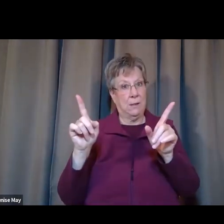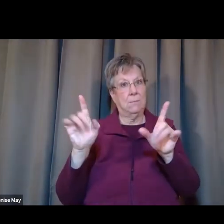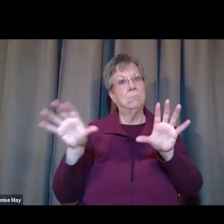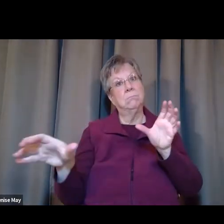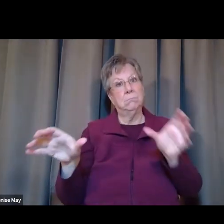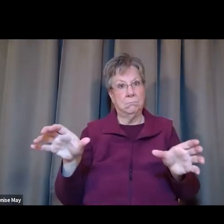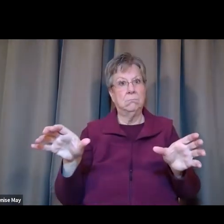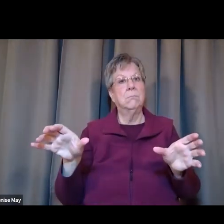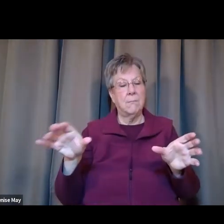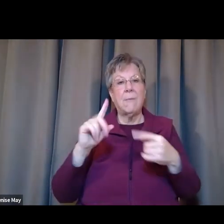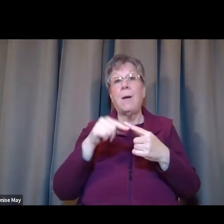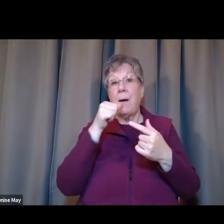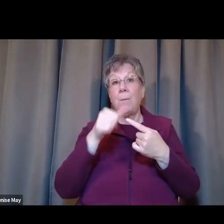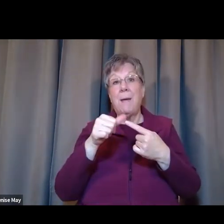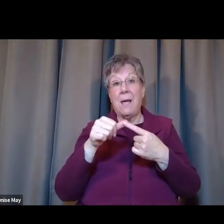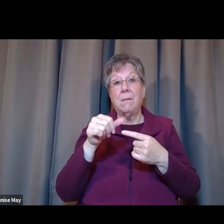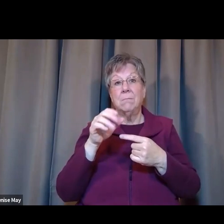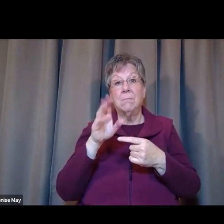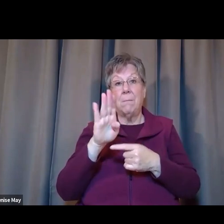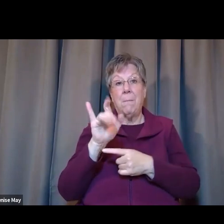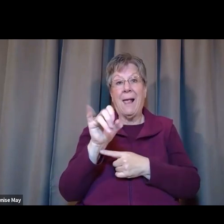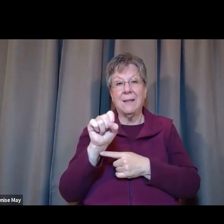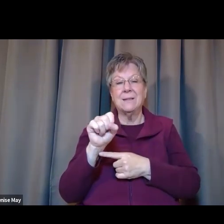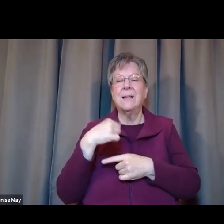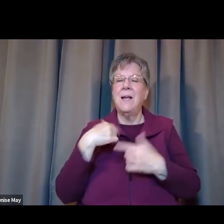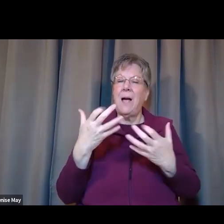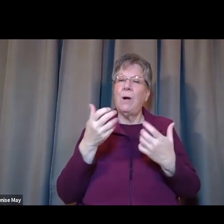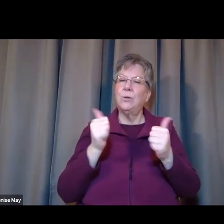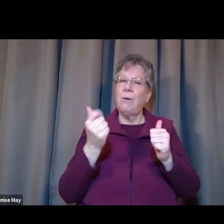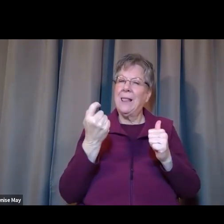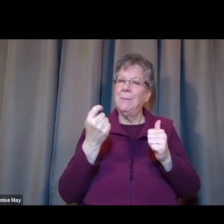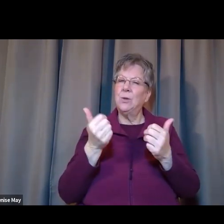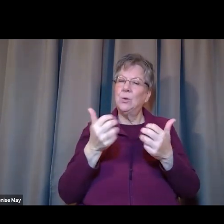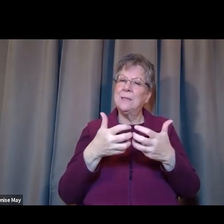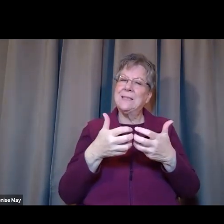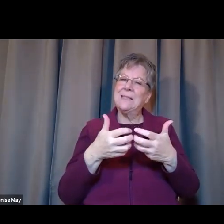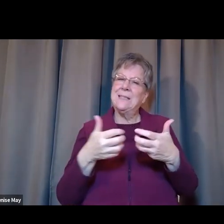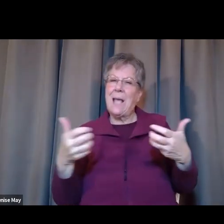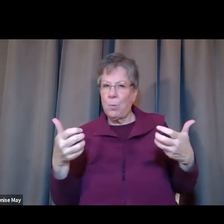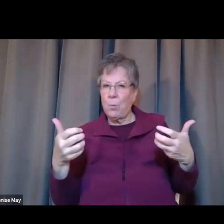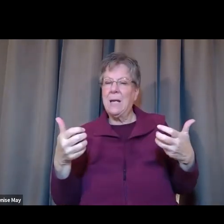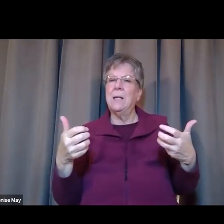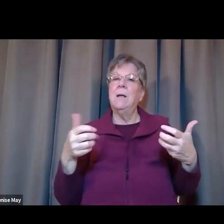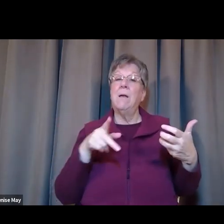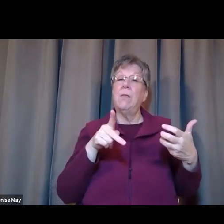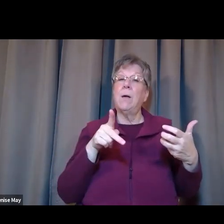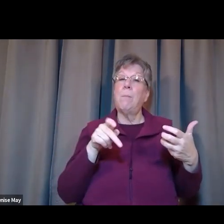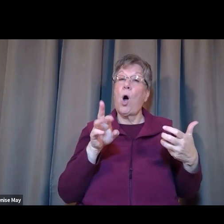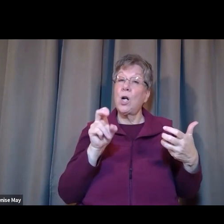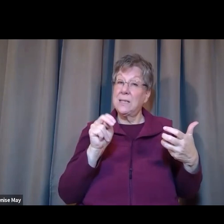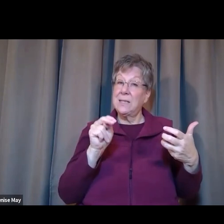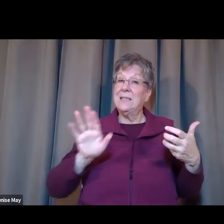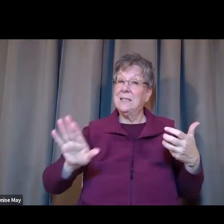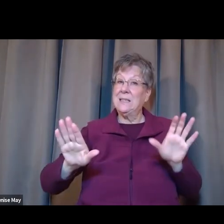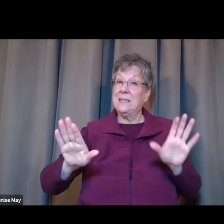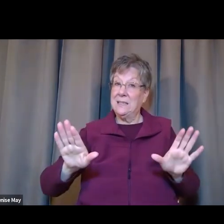like mail ballots. So I want to try to a little bit separate out the partisan arguments of the